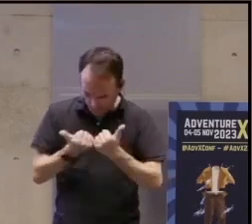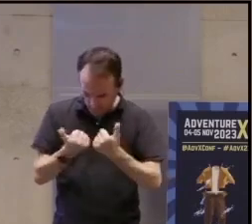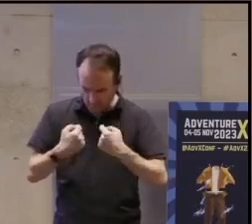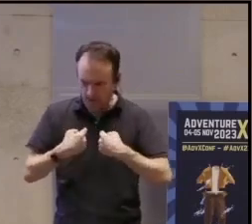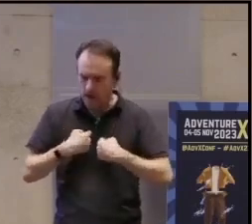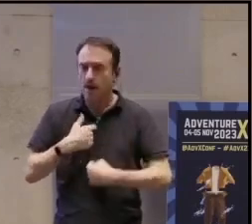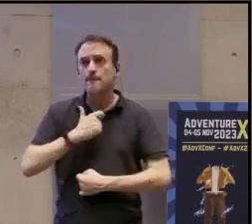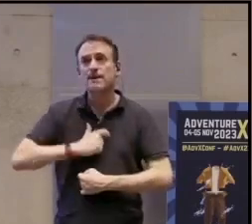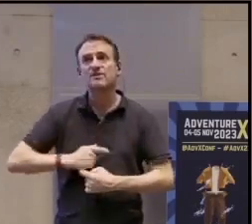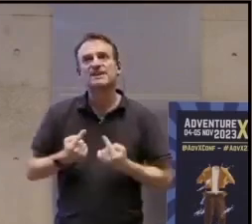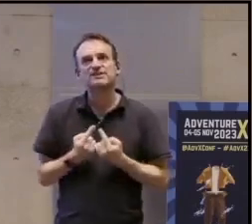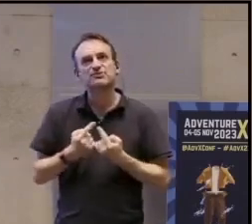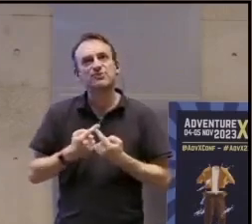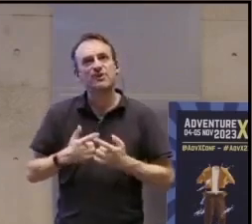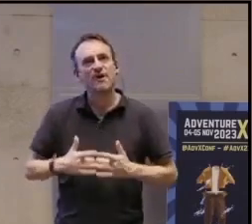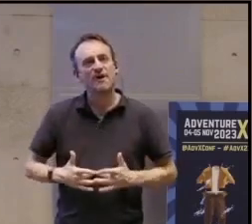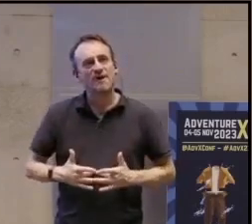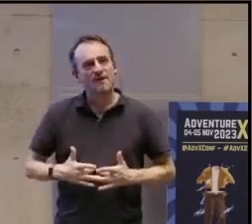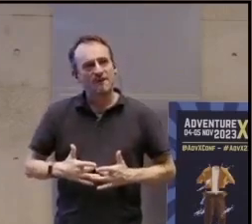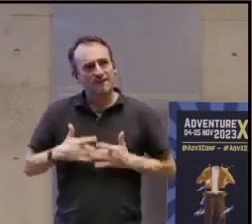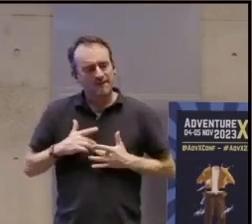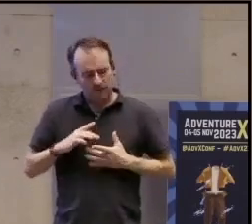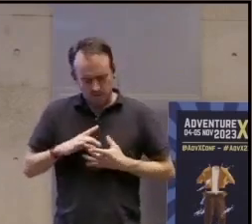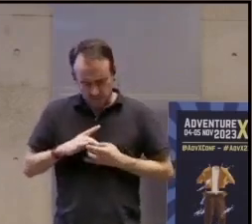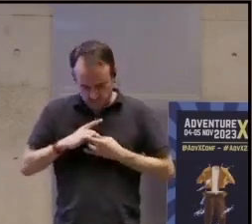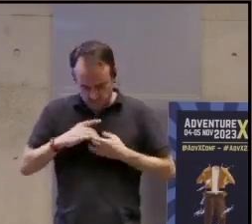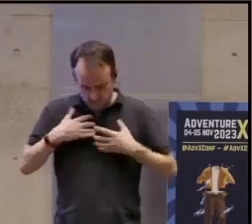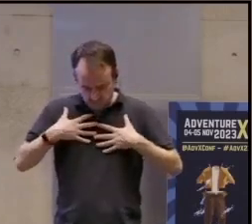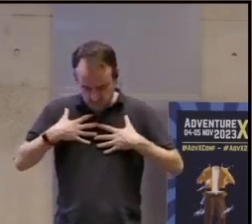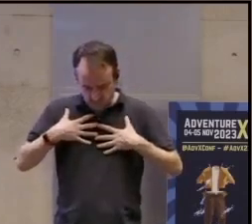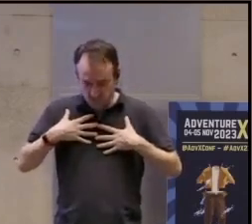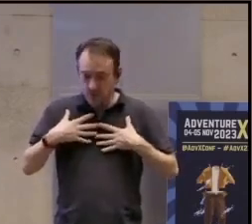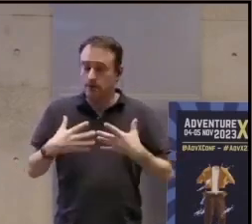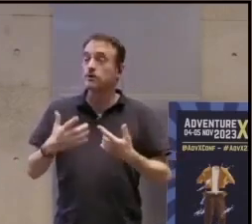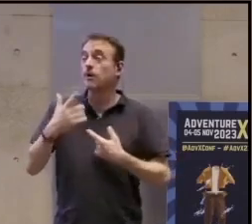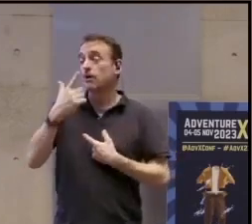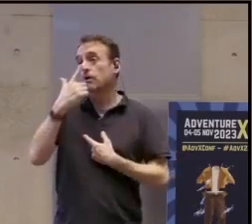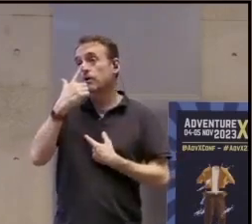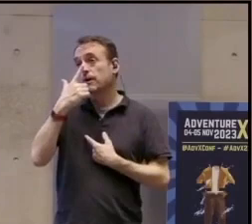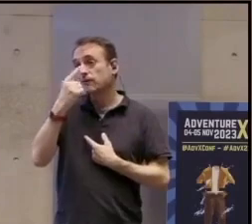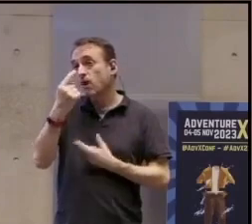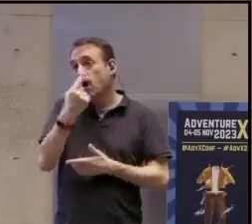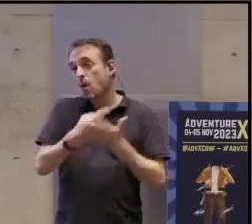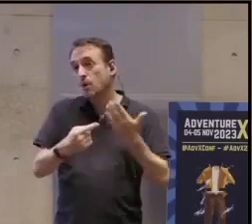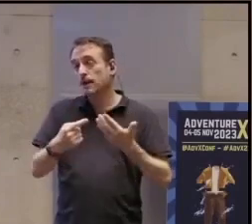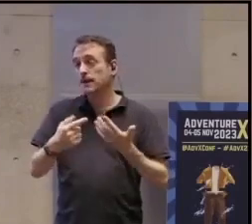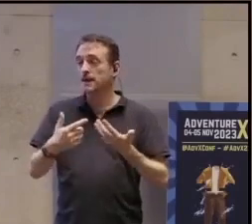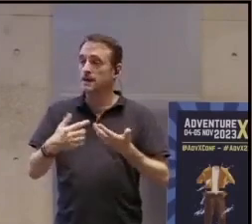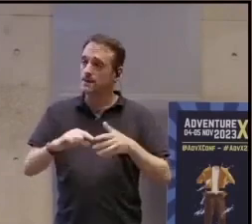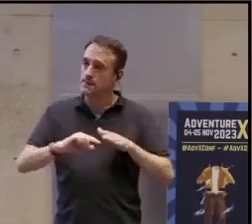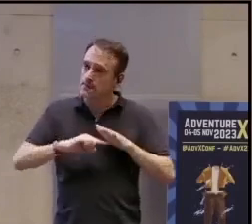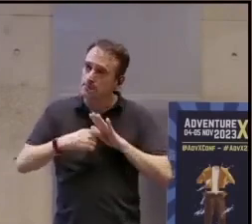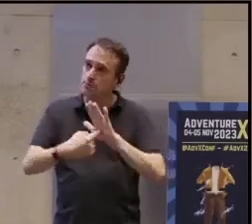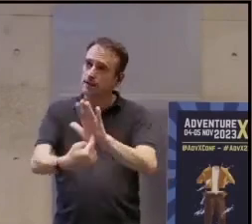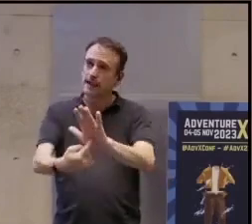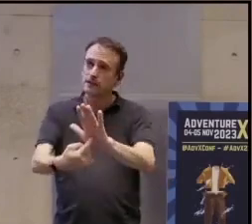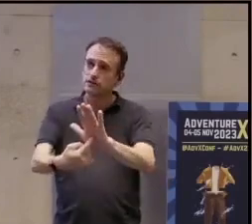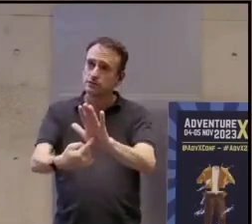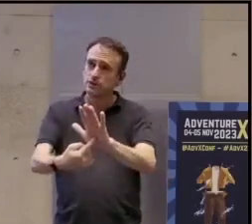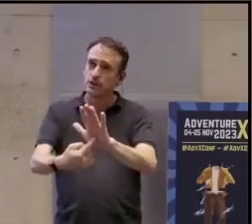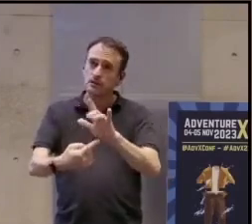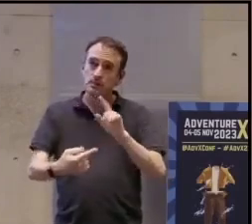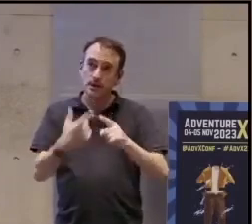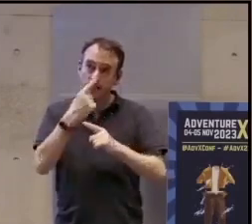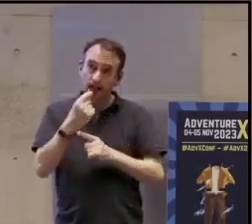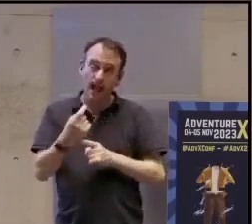least that's how I see it. So you can take it further. It's not just about representation. It's an opportunity to really achieve something